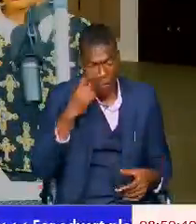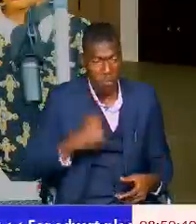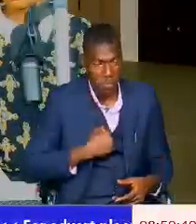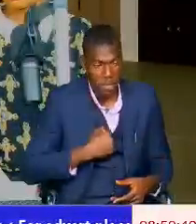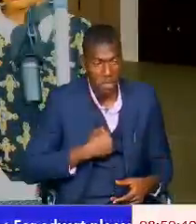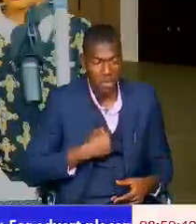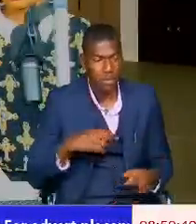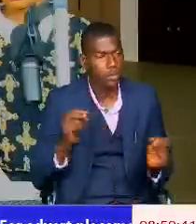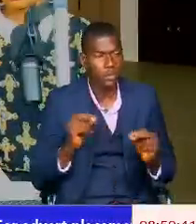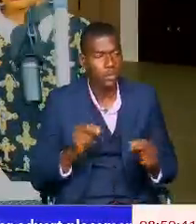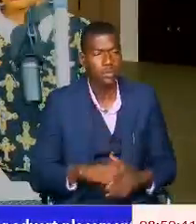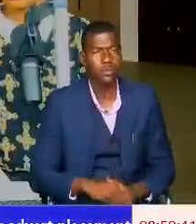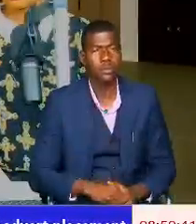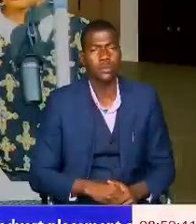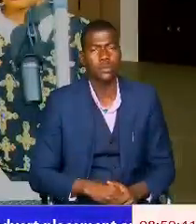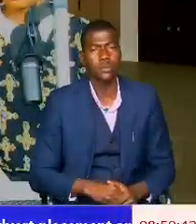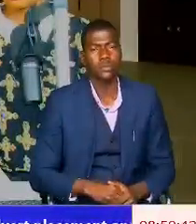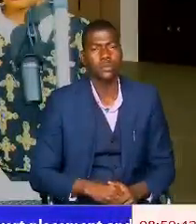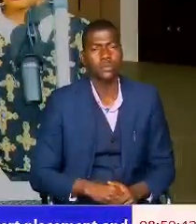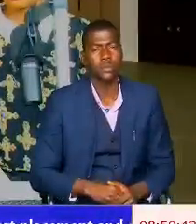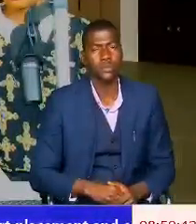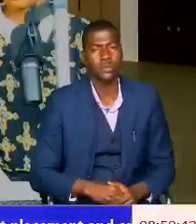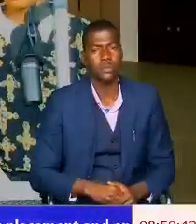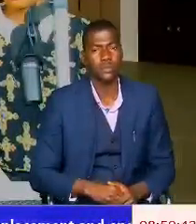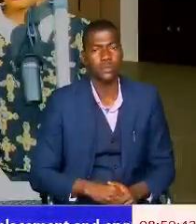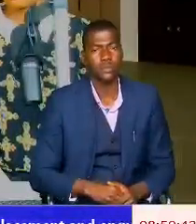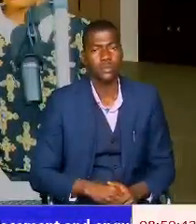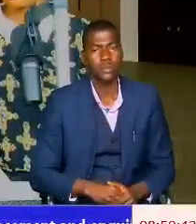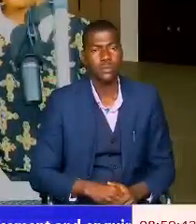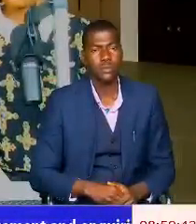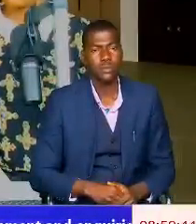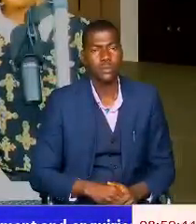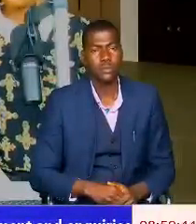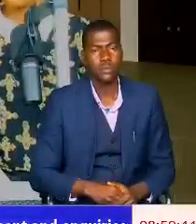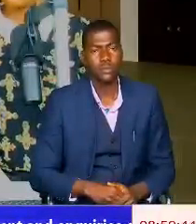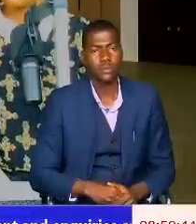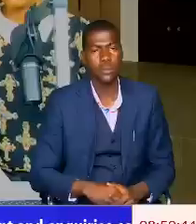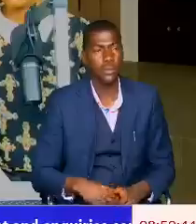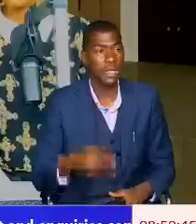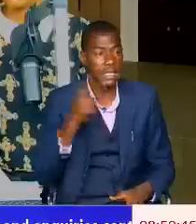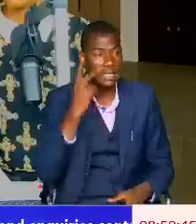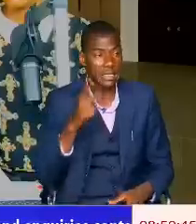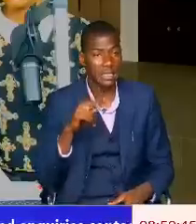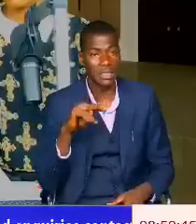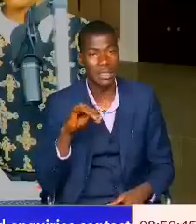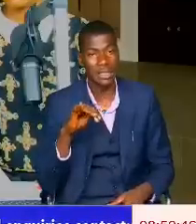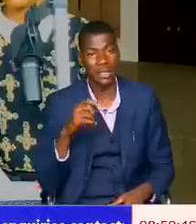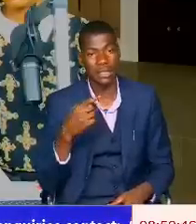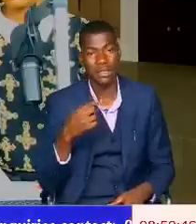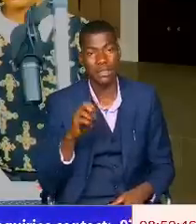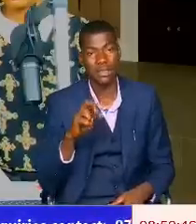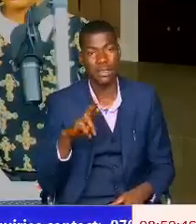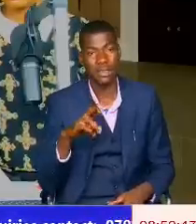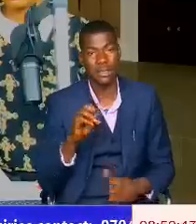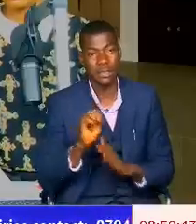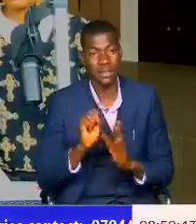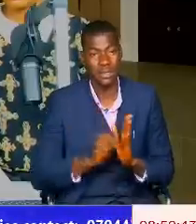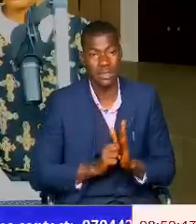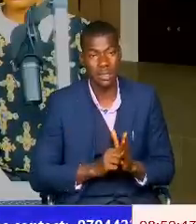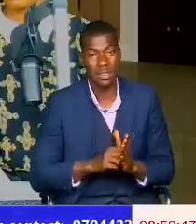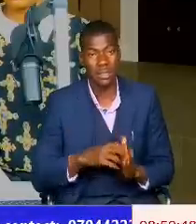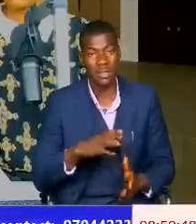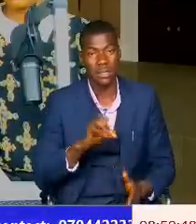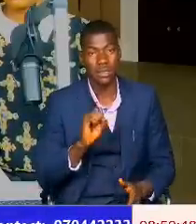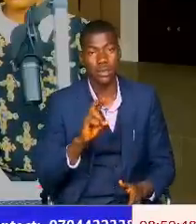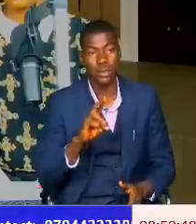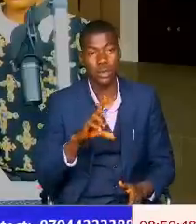No be fear for myself. You see, when I see this Niger State, when they see, or this Suleja. When I see